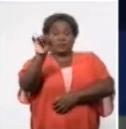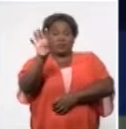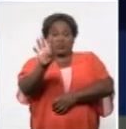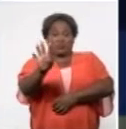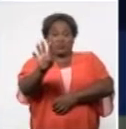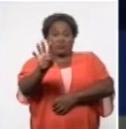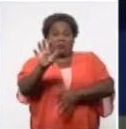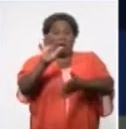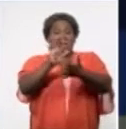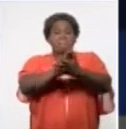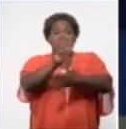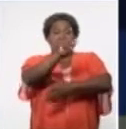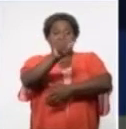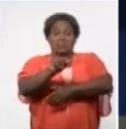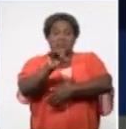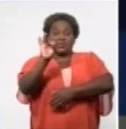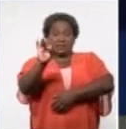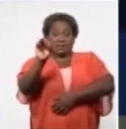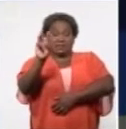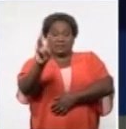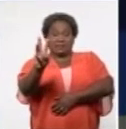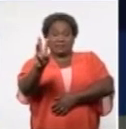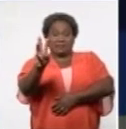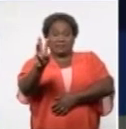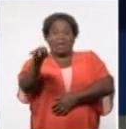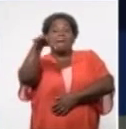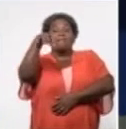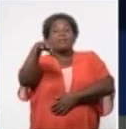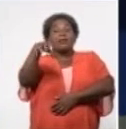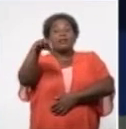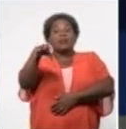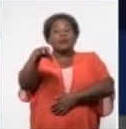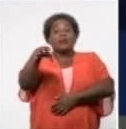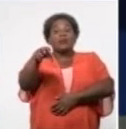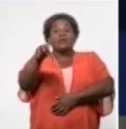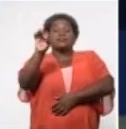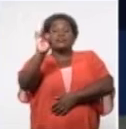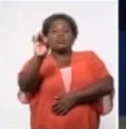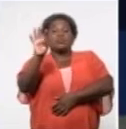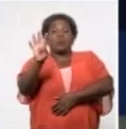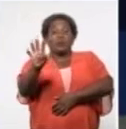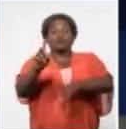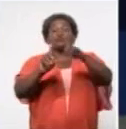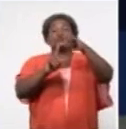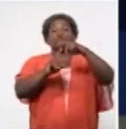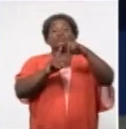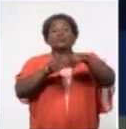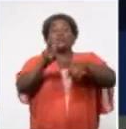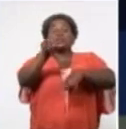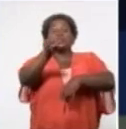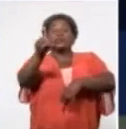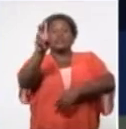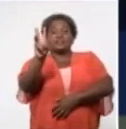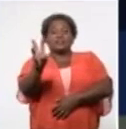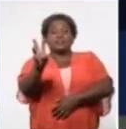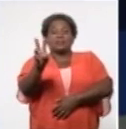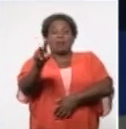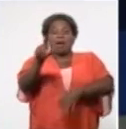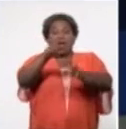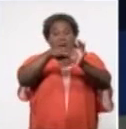Río 74, in Las Tunas 113, the special municipality of the Isle of Youth